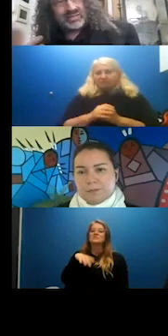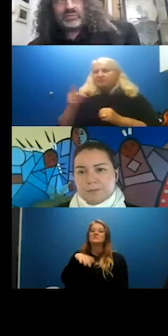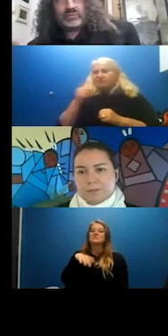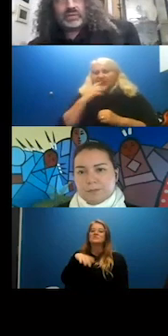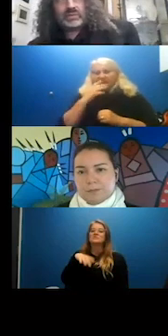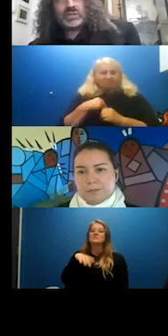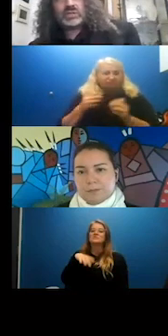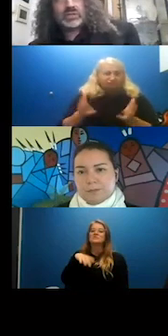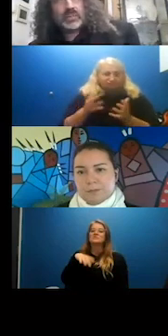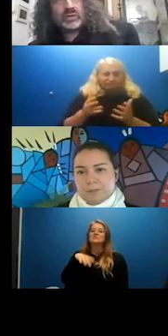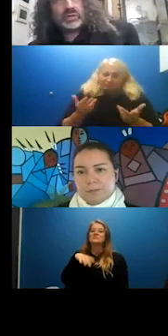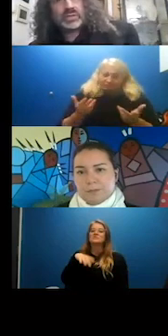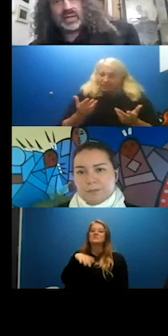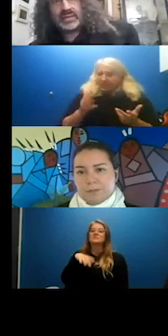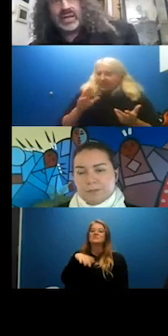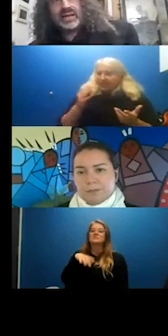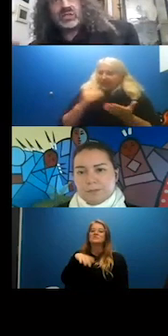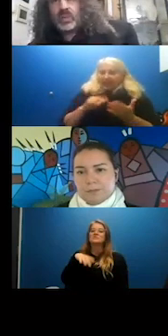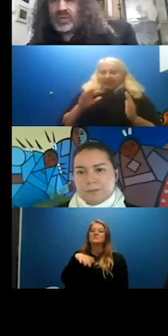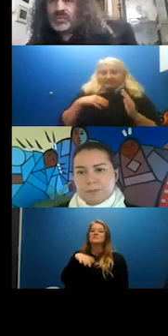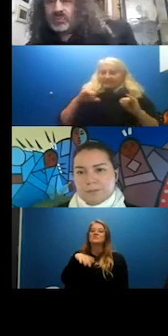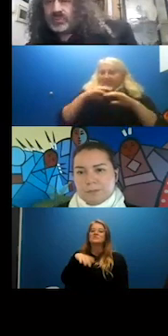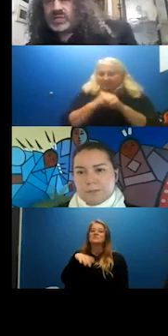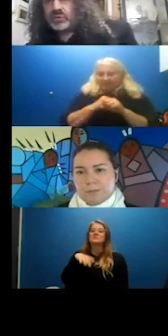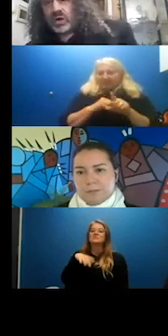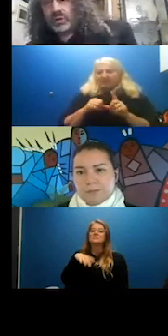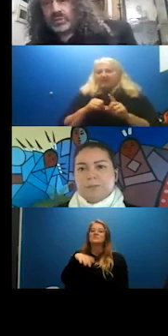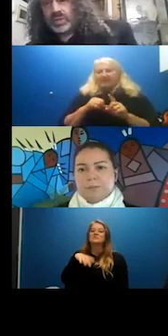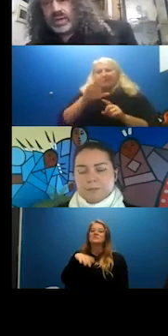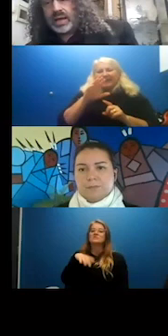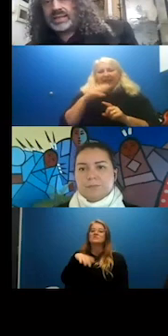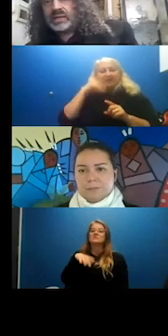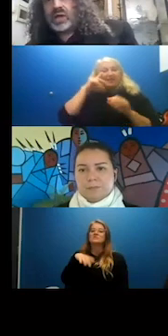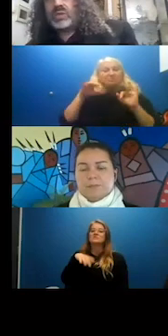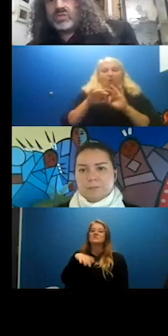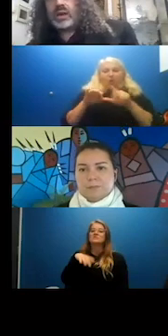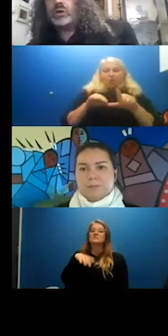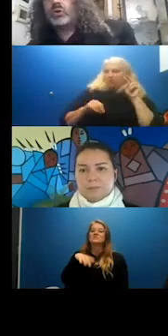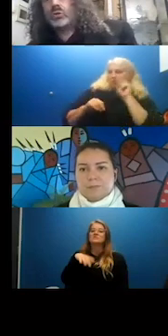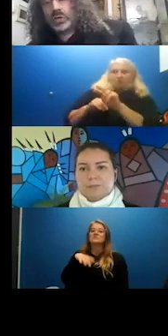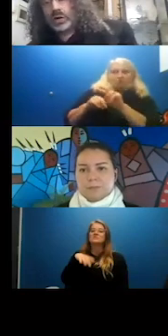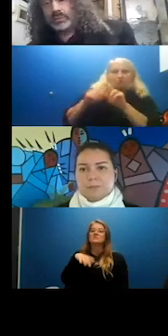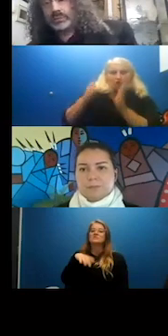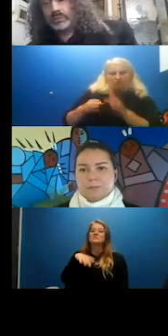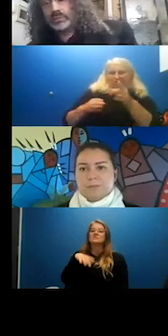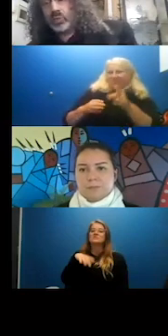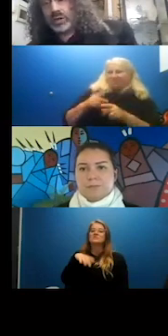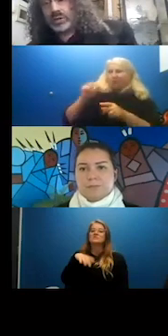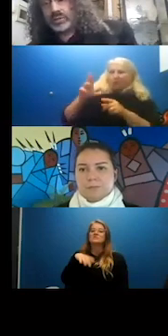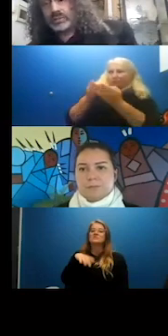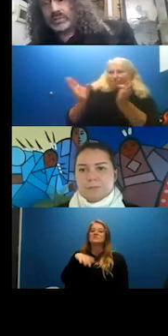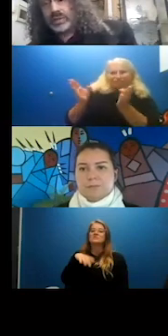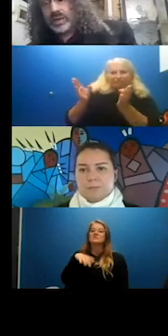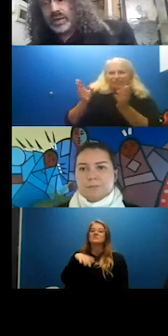I this is just sort of a summary of what I was saying, is stop thinking about people as problems and identify what their goals are for